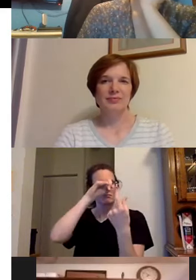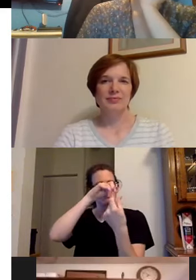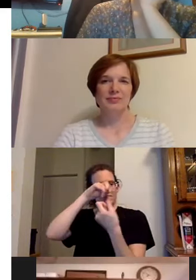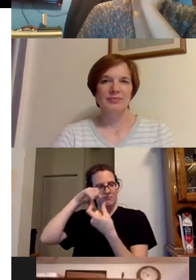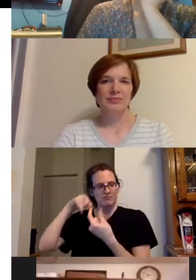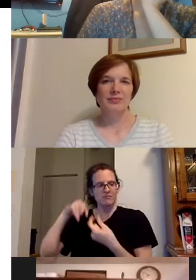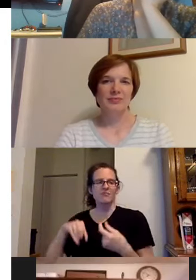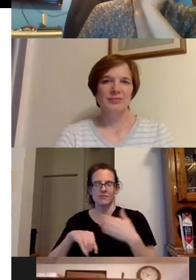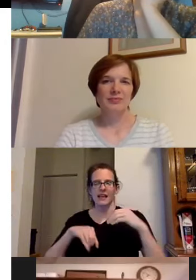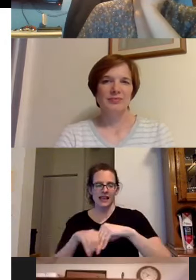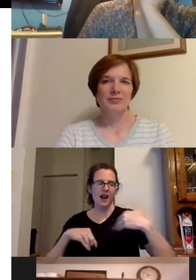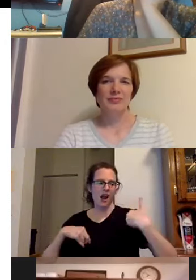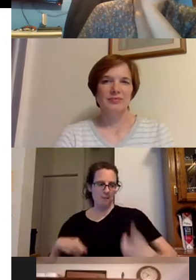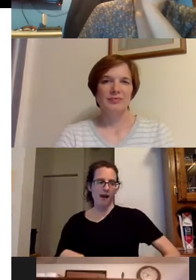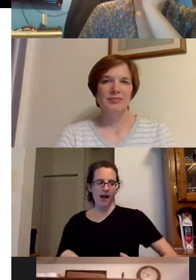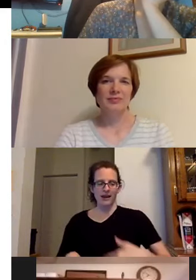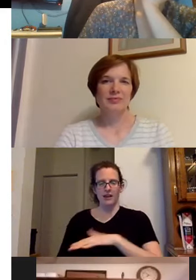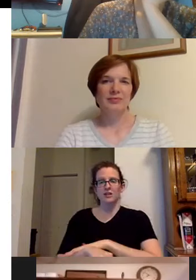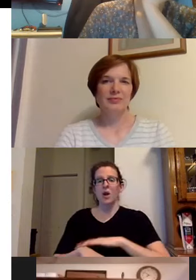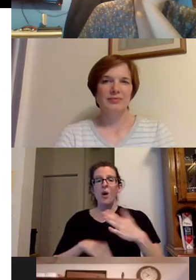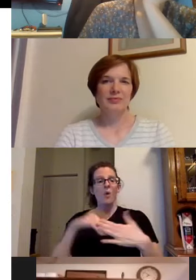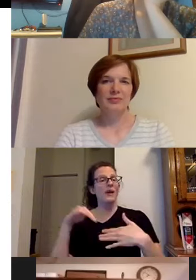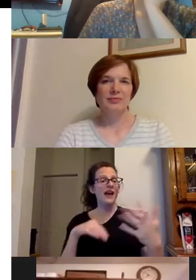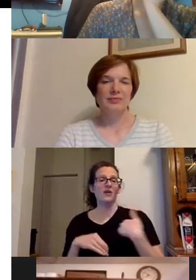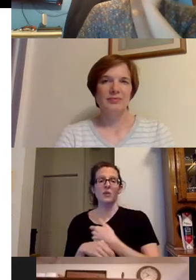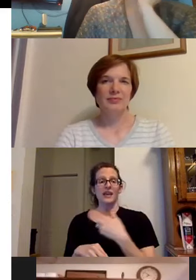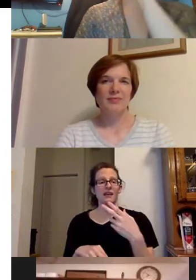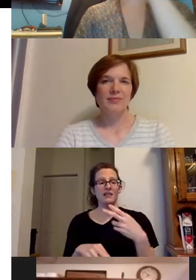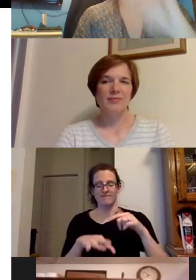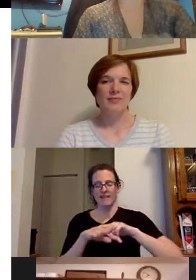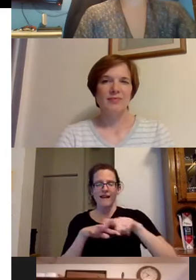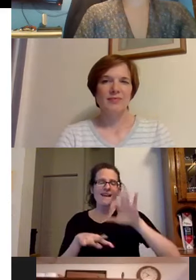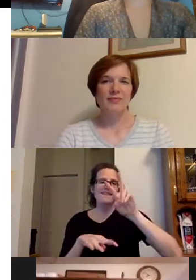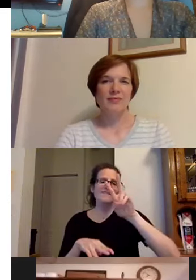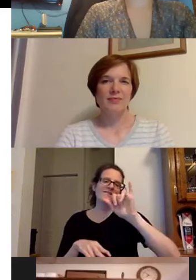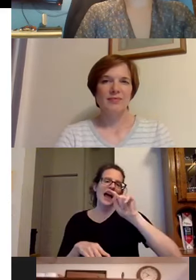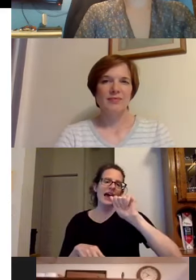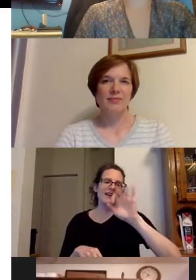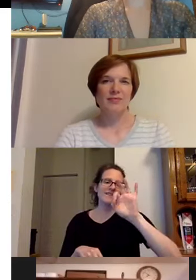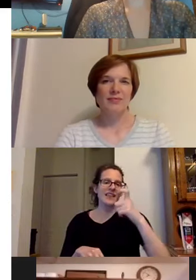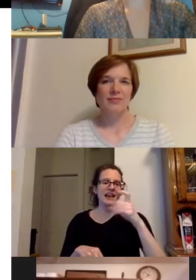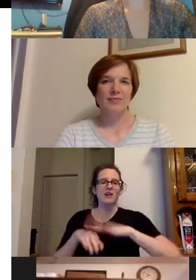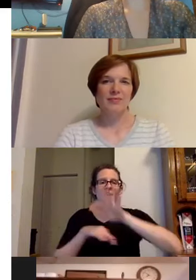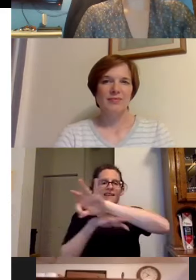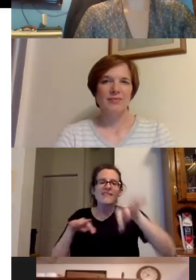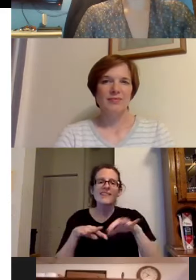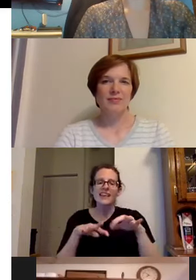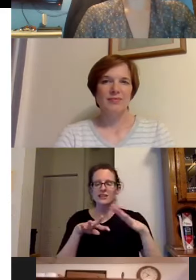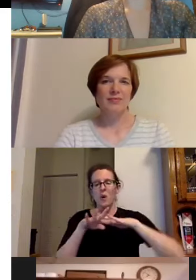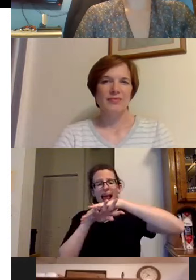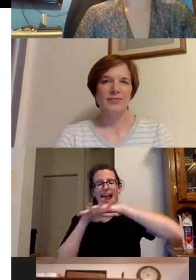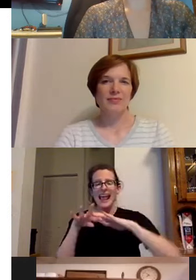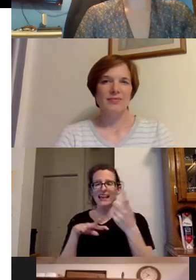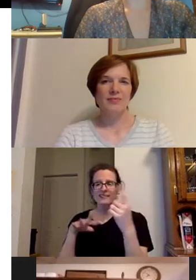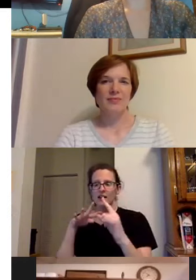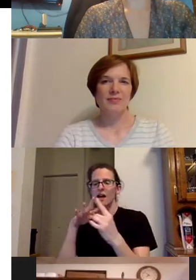signals. So whenever we use Vitaflex, we're harnessing that, and we're using pressure from our fingers to generate an